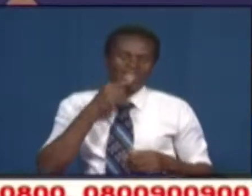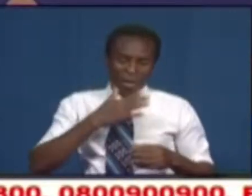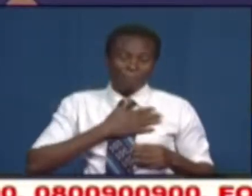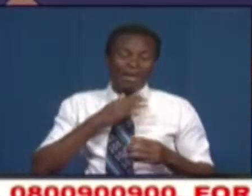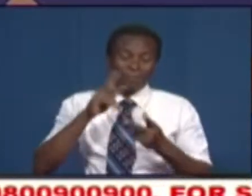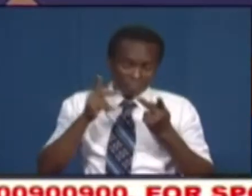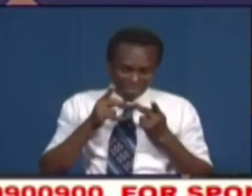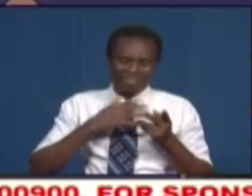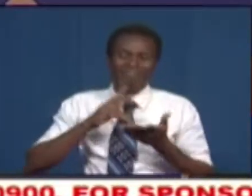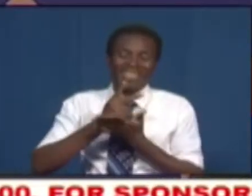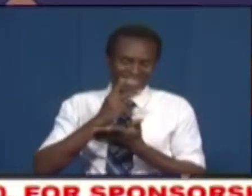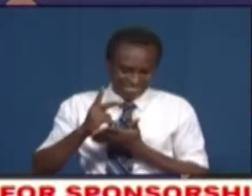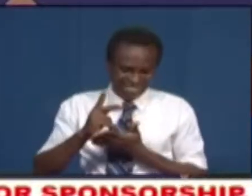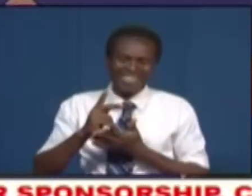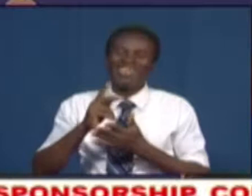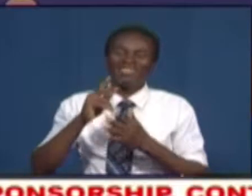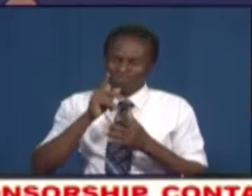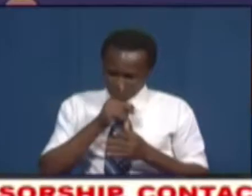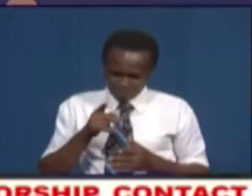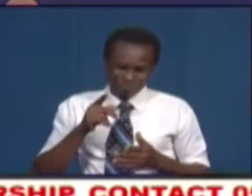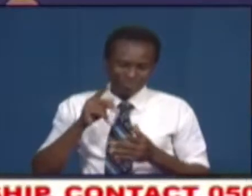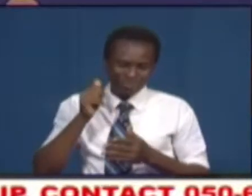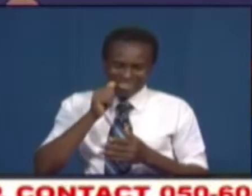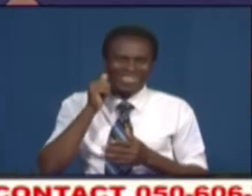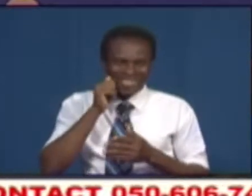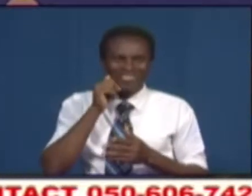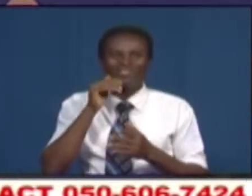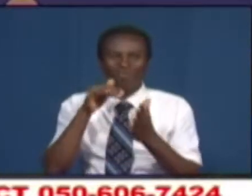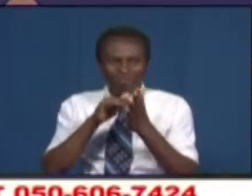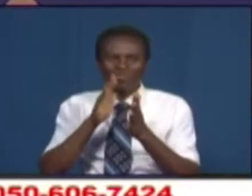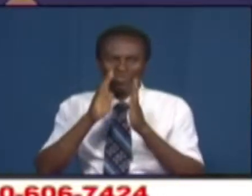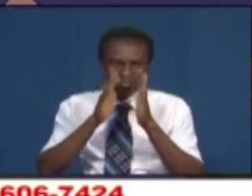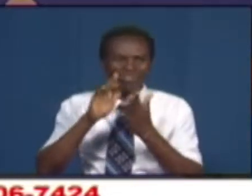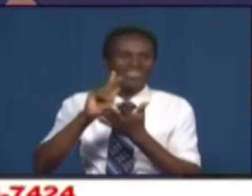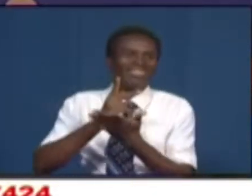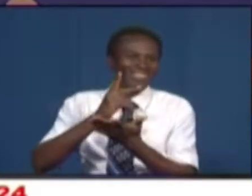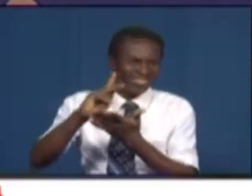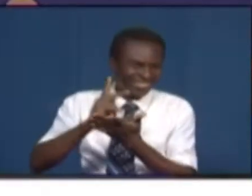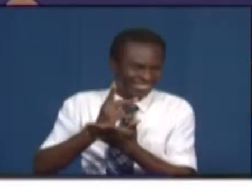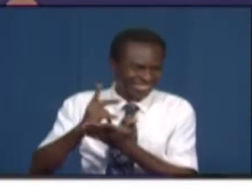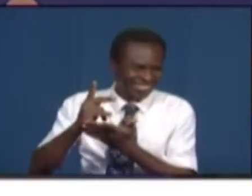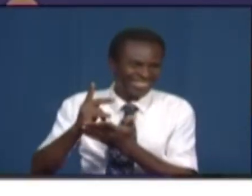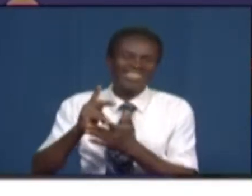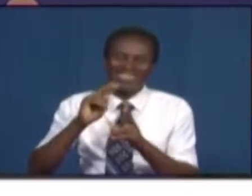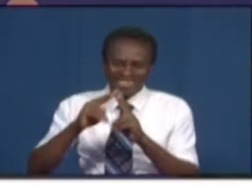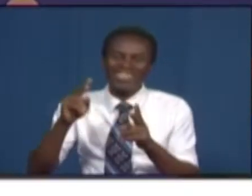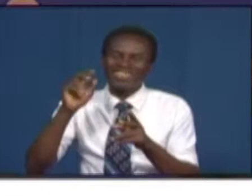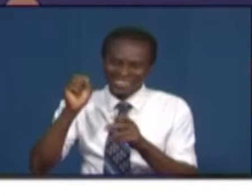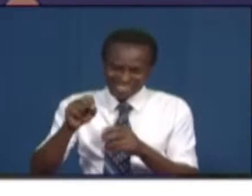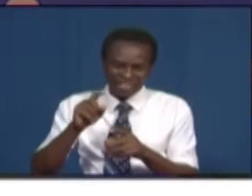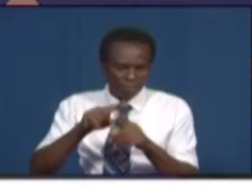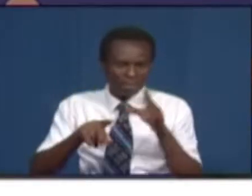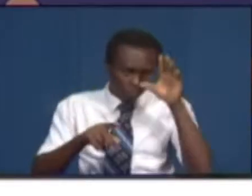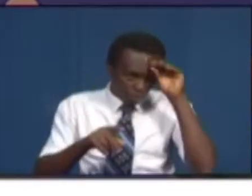girls. If you need to nourish yourself, it shouldn't be someone else's responsibility. The truth is that we both share responsibility